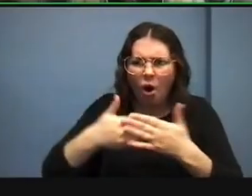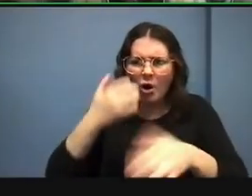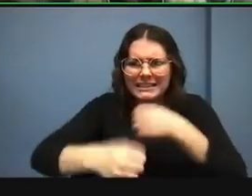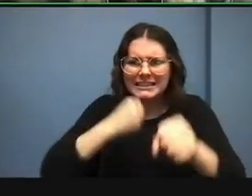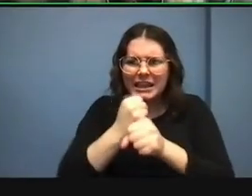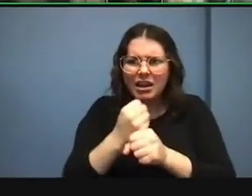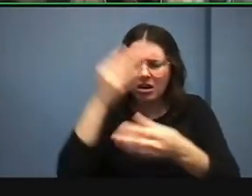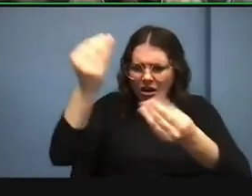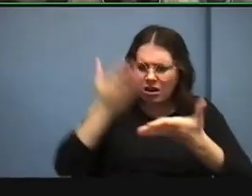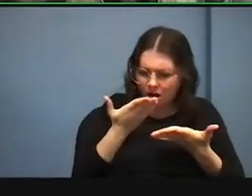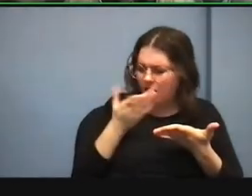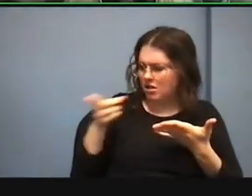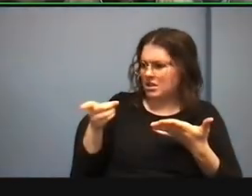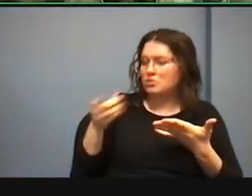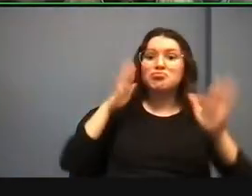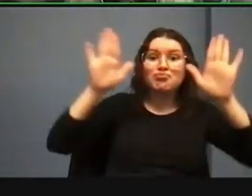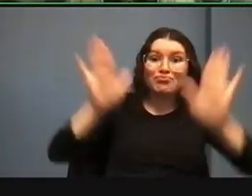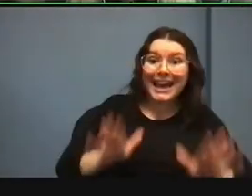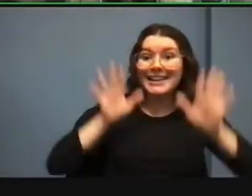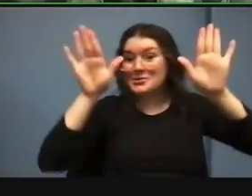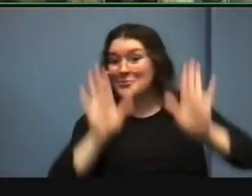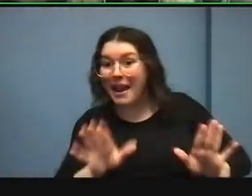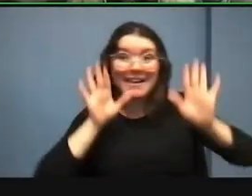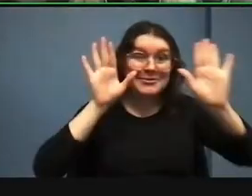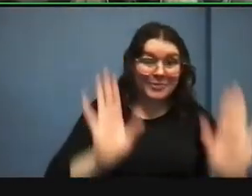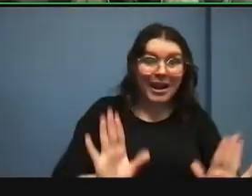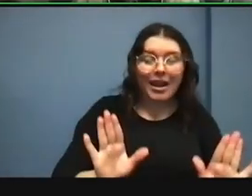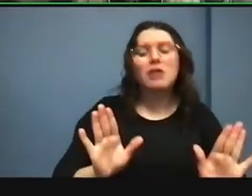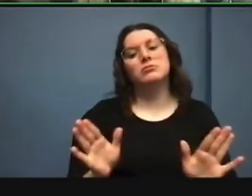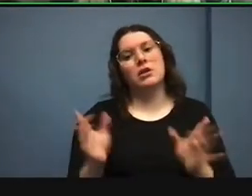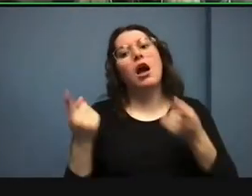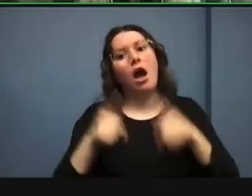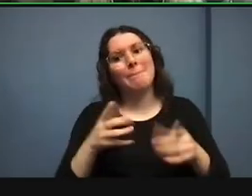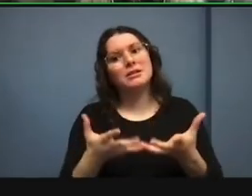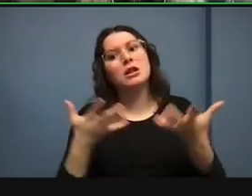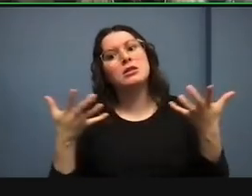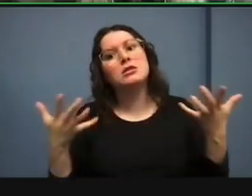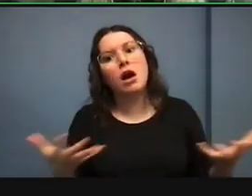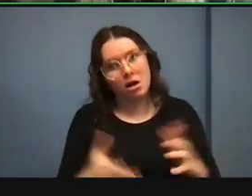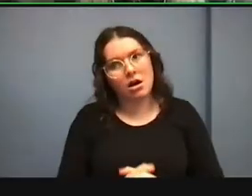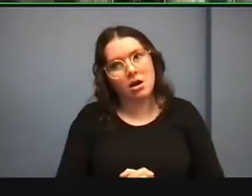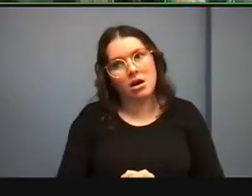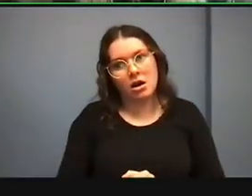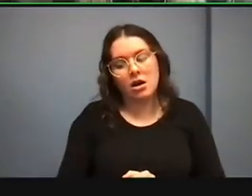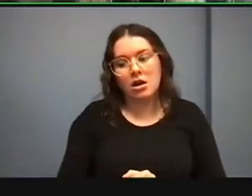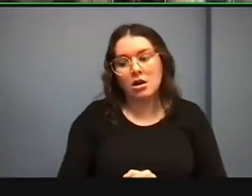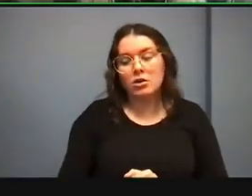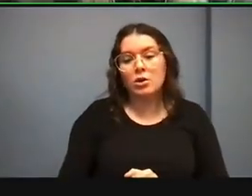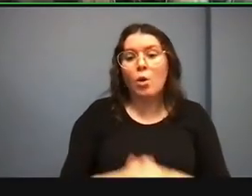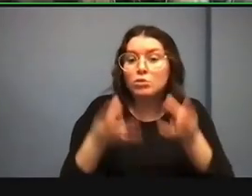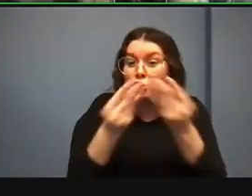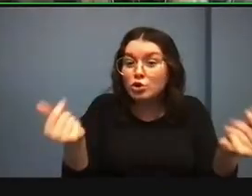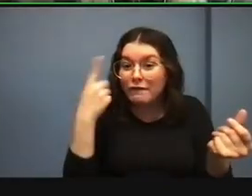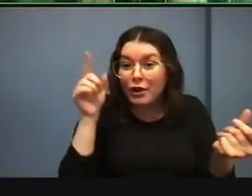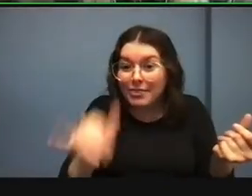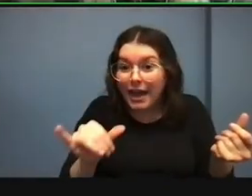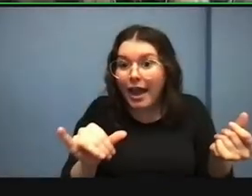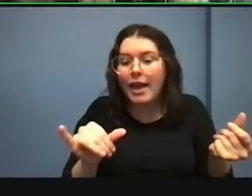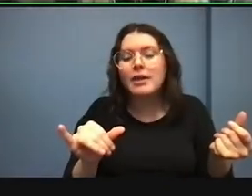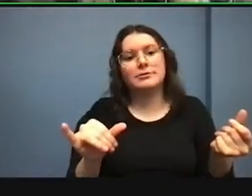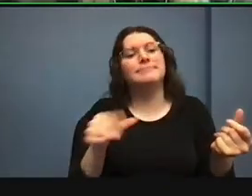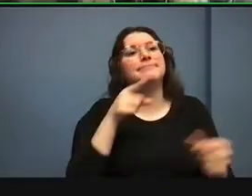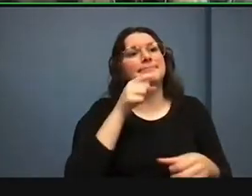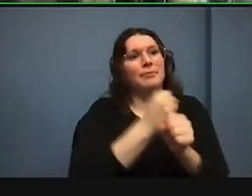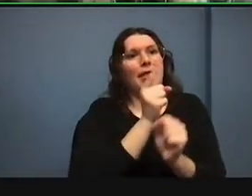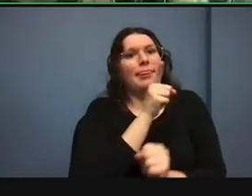was doing. Well, that happens a lot. And the remedy to that is to hold your team accountable